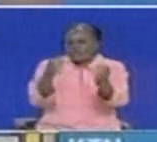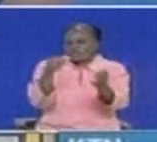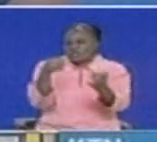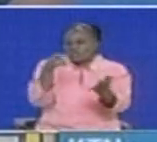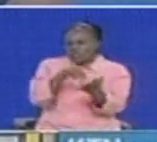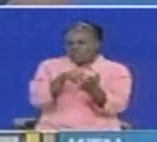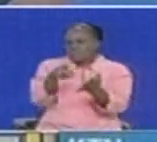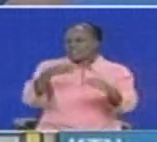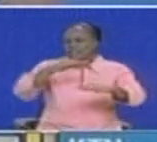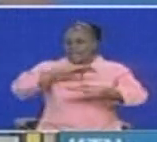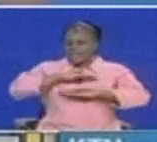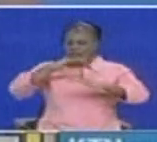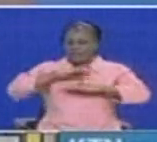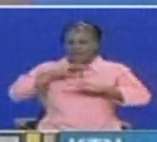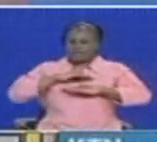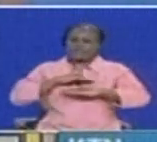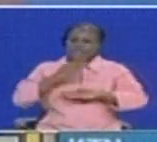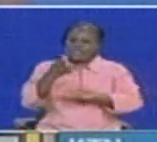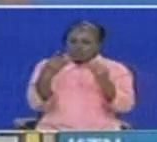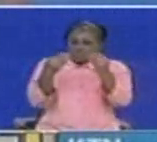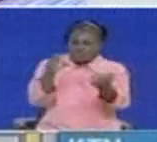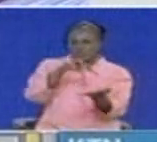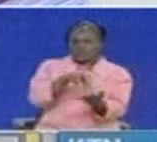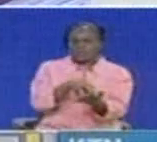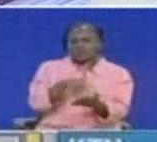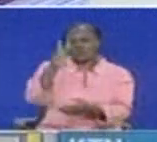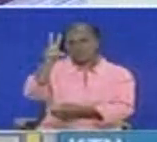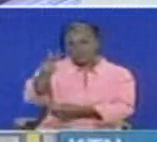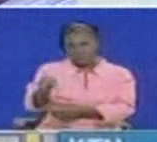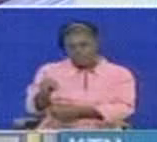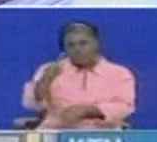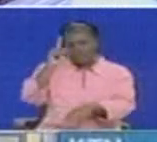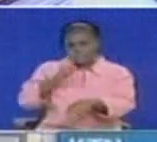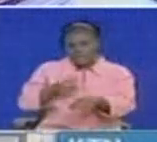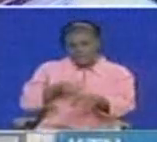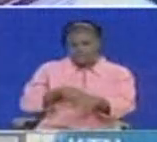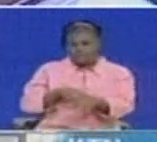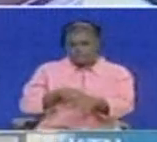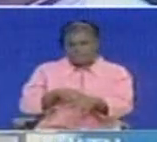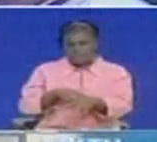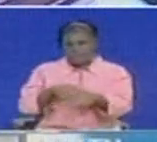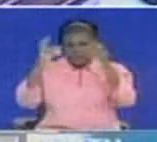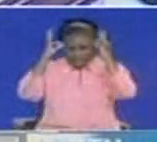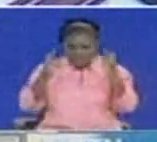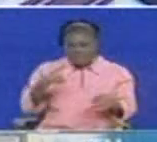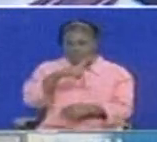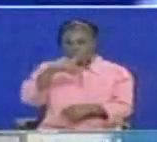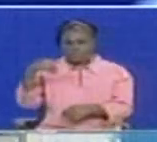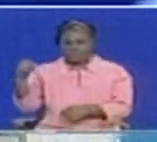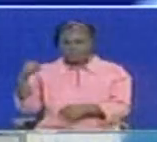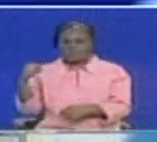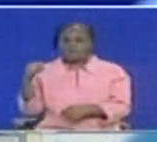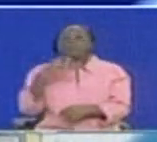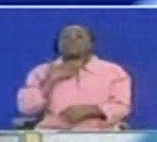enough to sort of revive the situation we have? No, I think when we made that slogan, Kenya Mambo Poa, we first